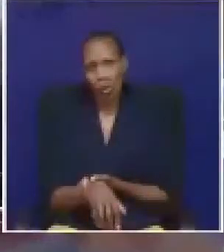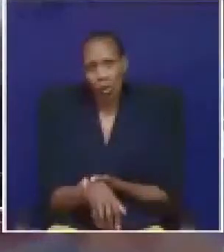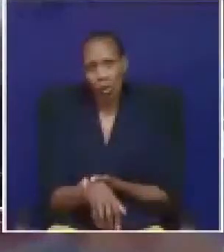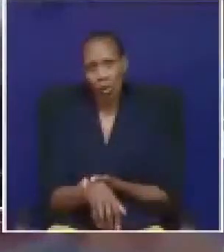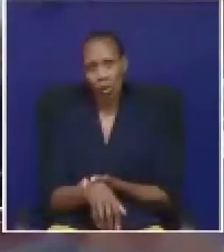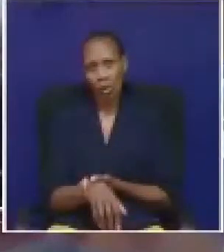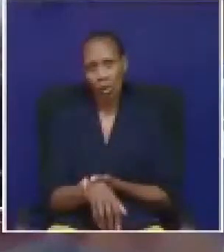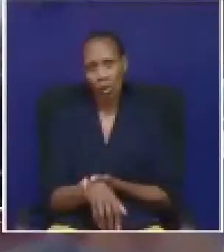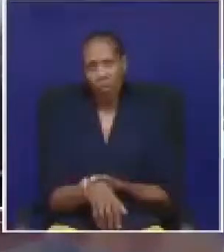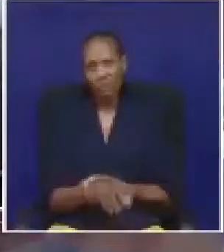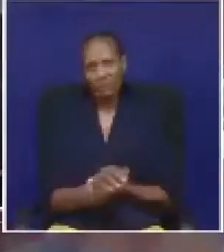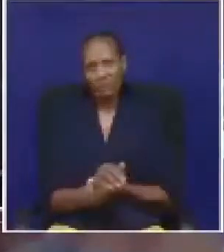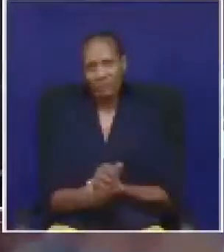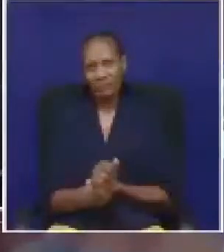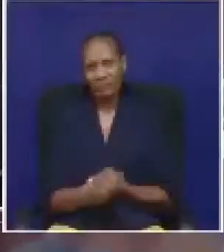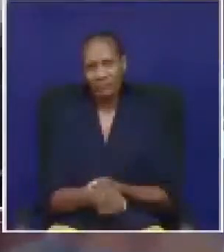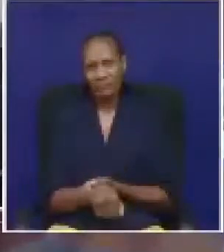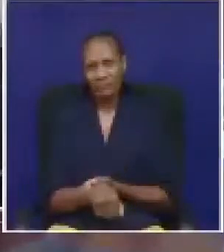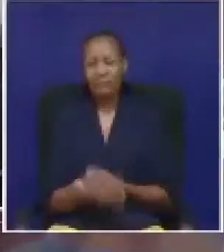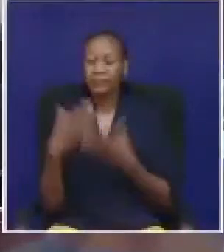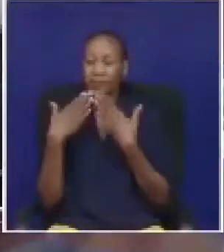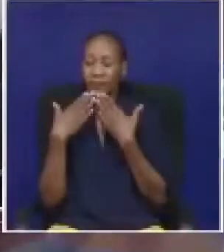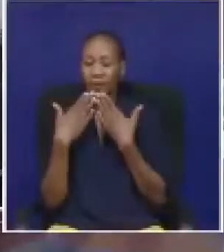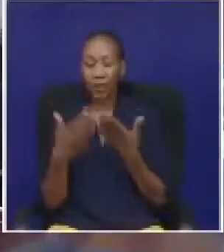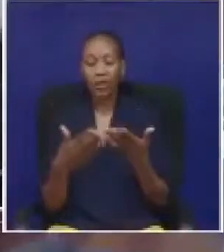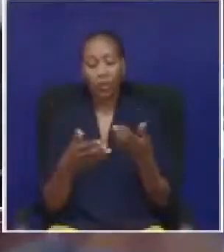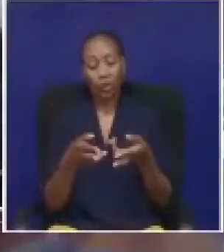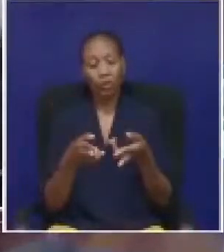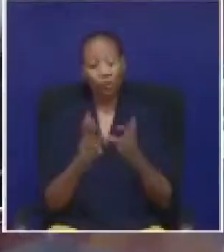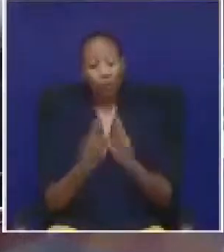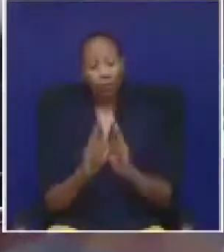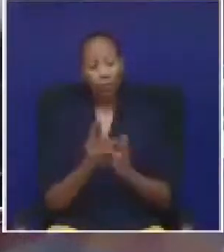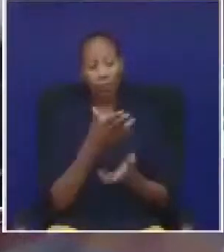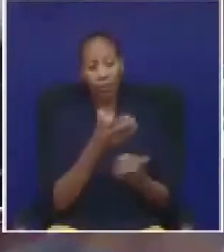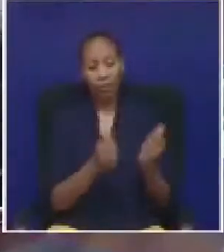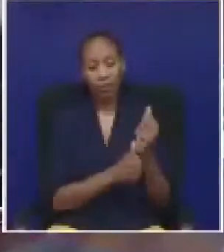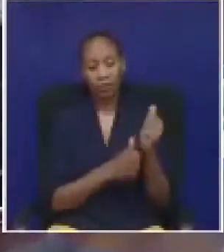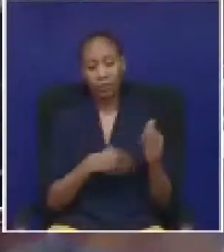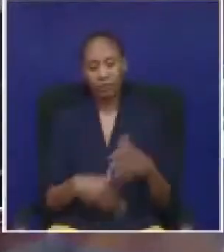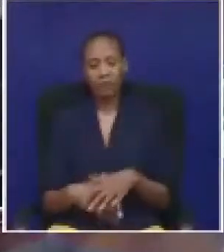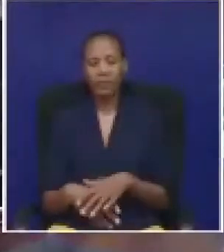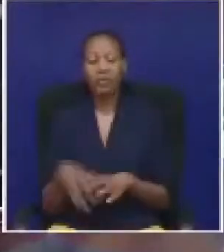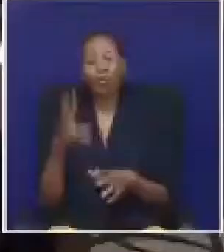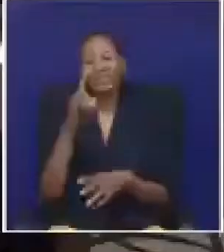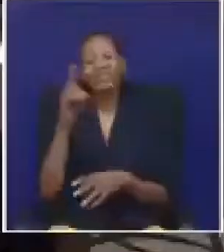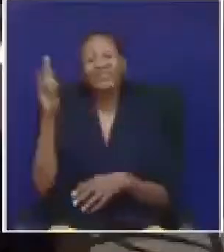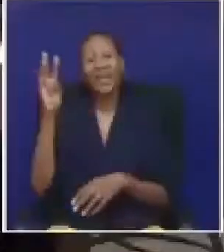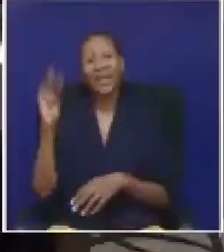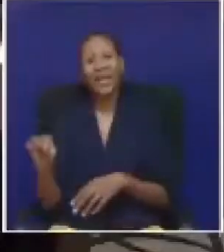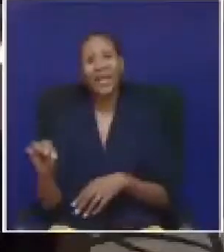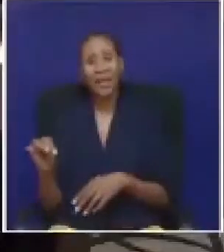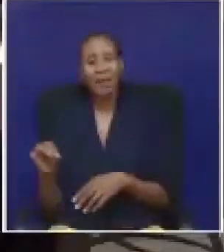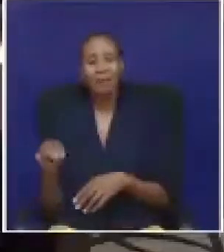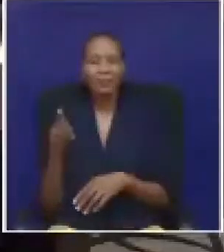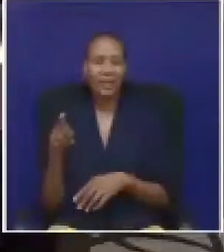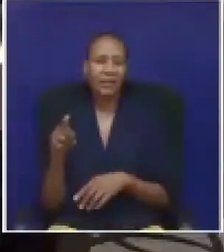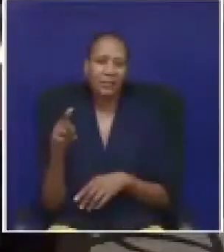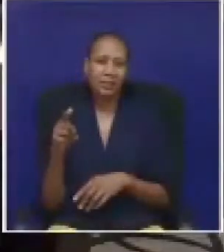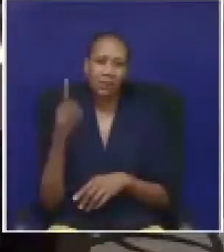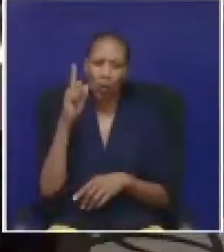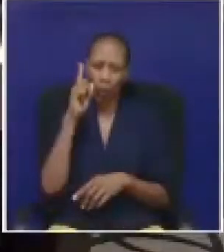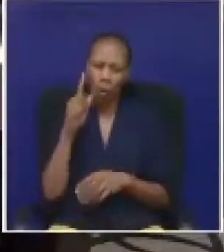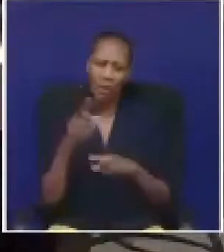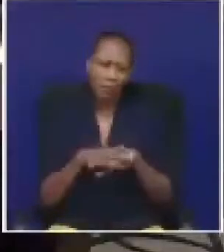Thank you, Deputy President, for the response. DP, the district development model remains one of government's